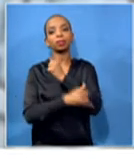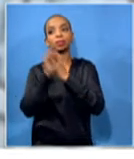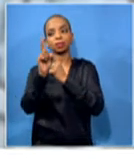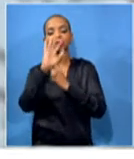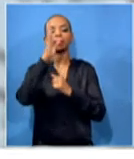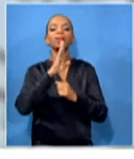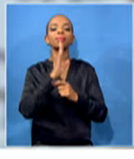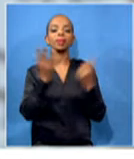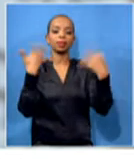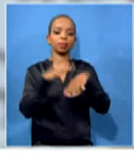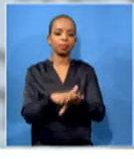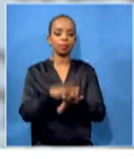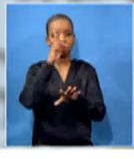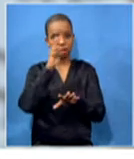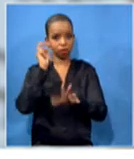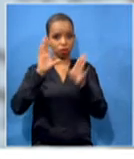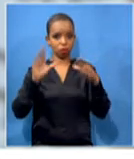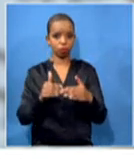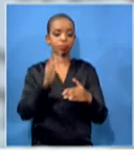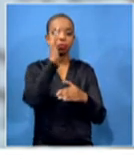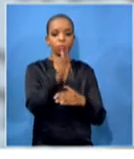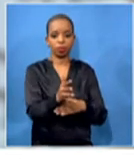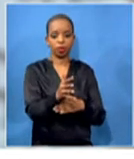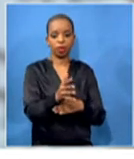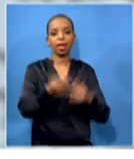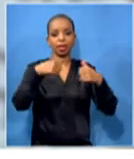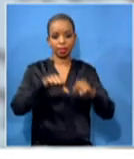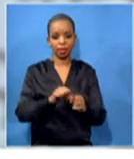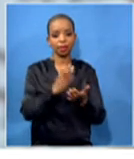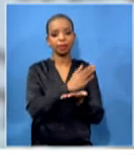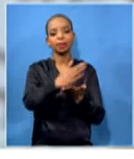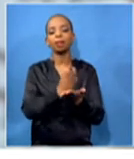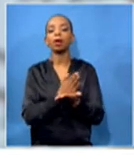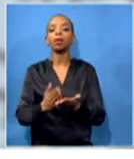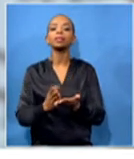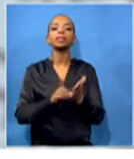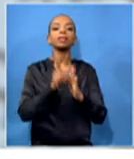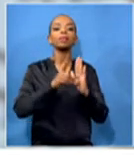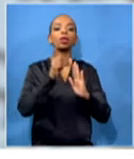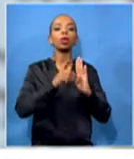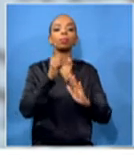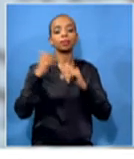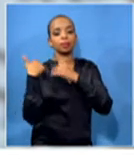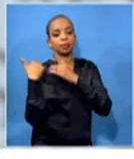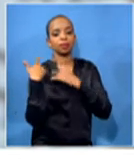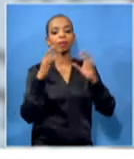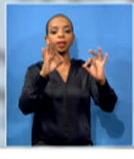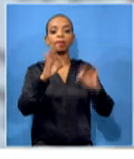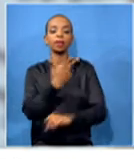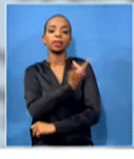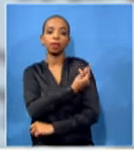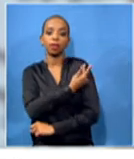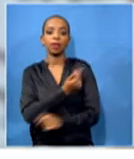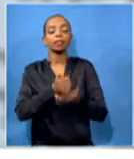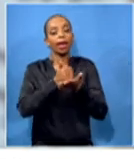buyers group. They would thus accelerate the development of safe and effective vaccines and help